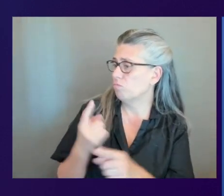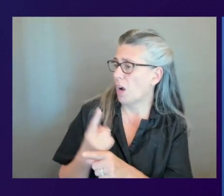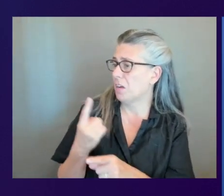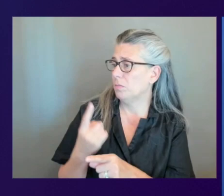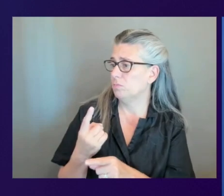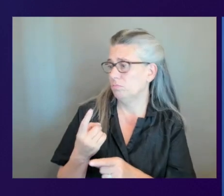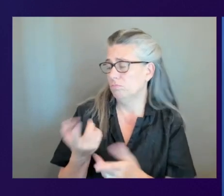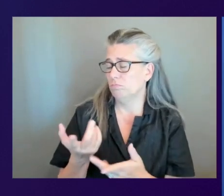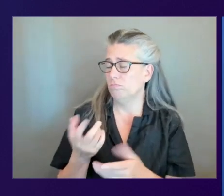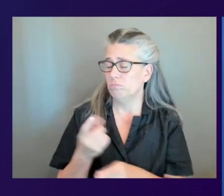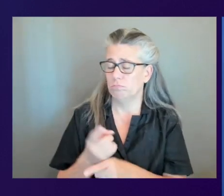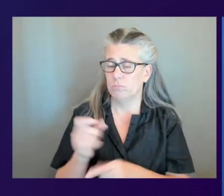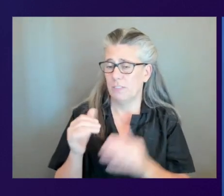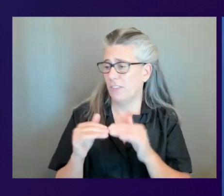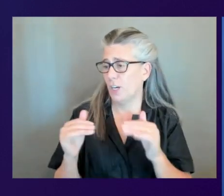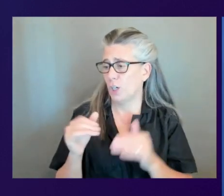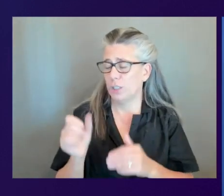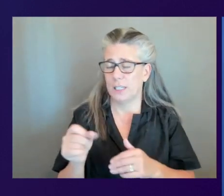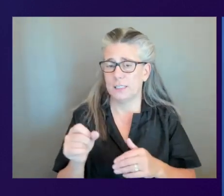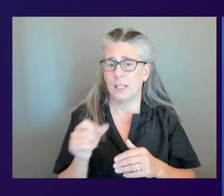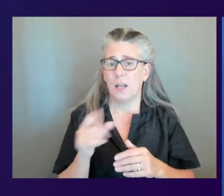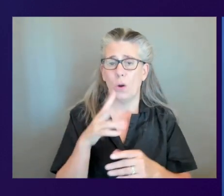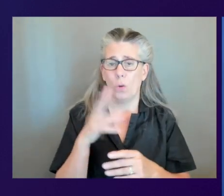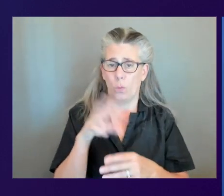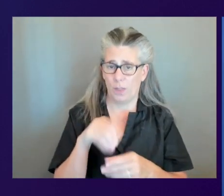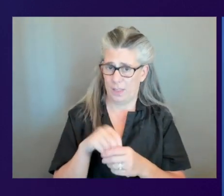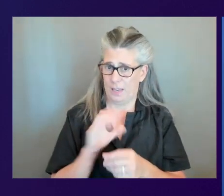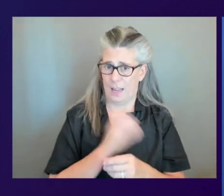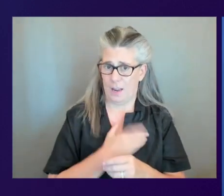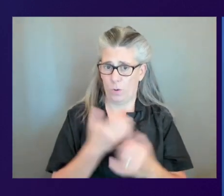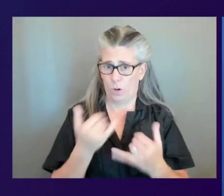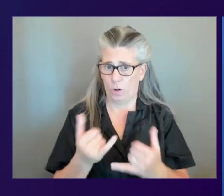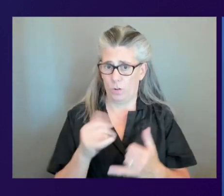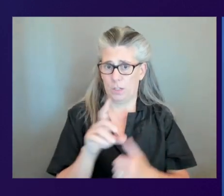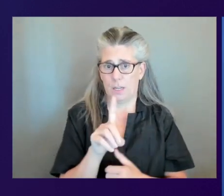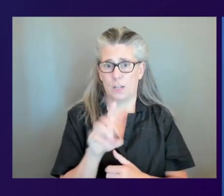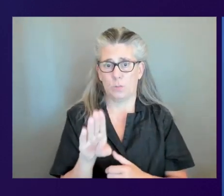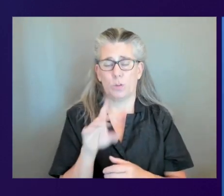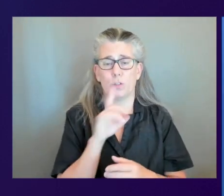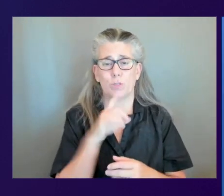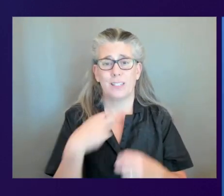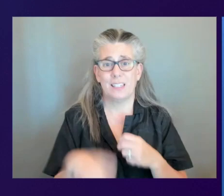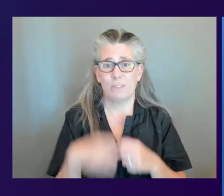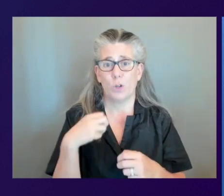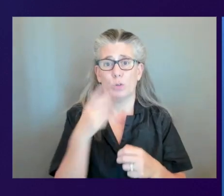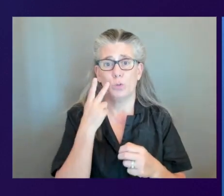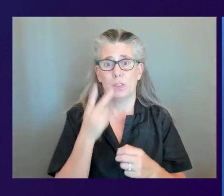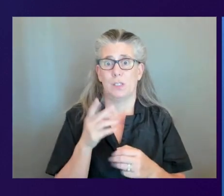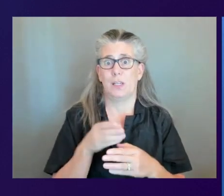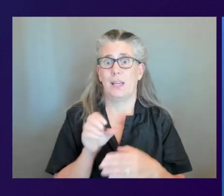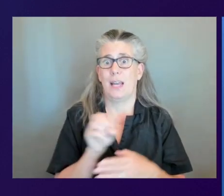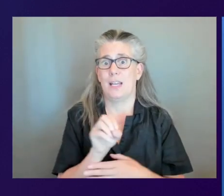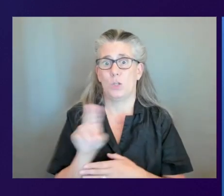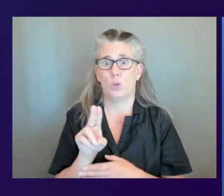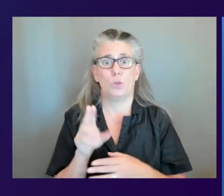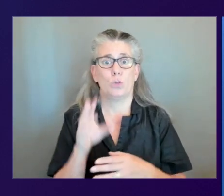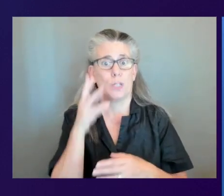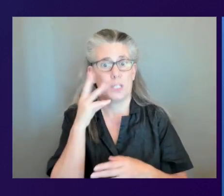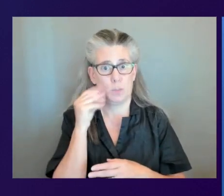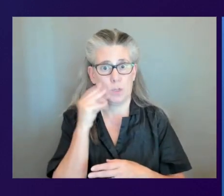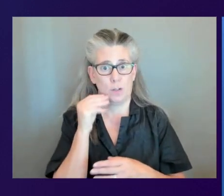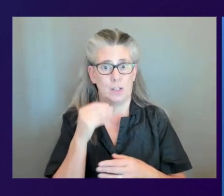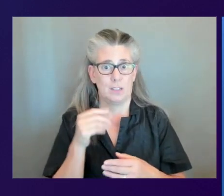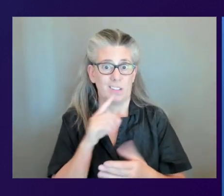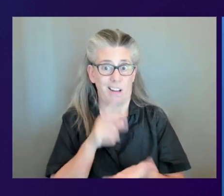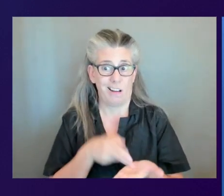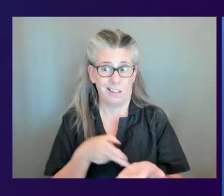that within our current dashboard, it's actually pretty hard to see what the user experience is. Right. And so having that makes it hopefully an